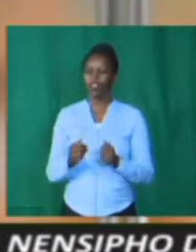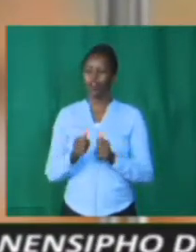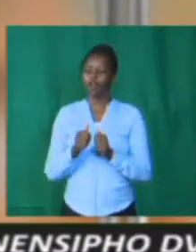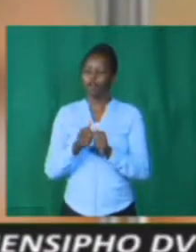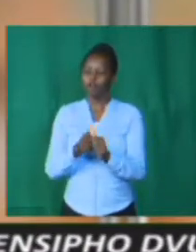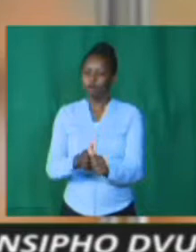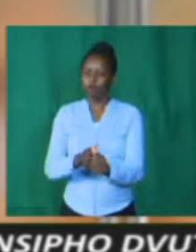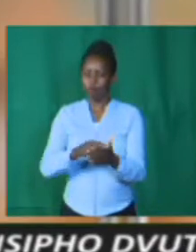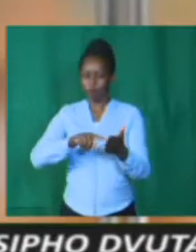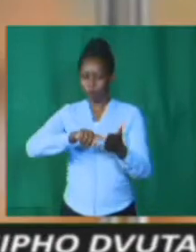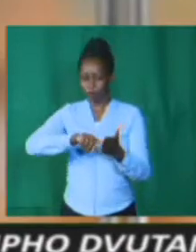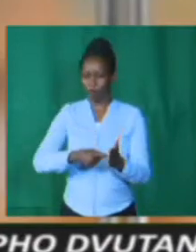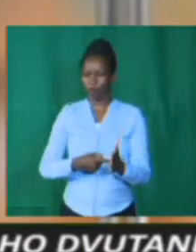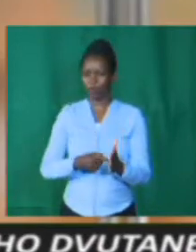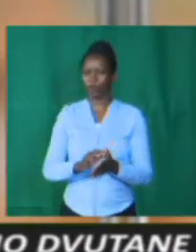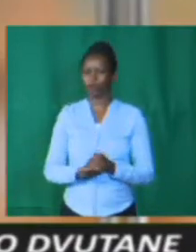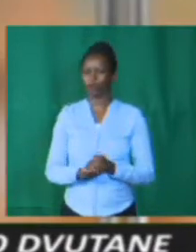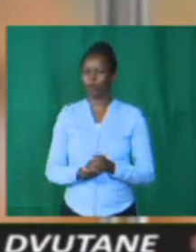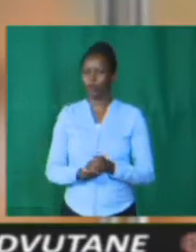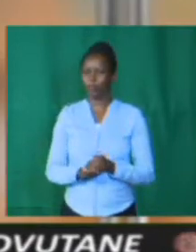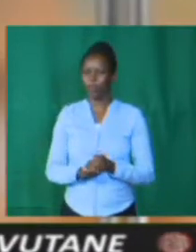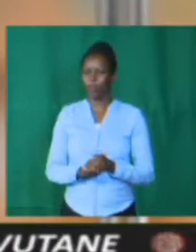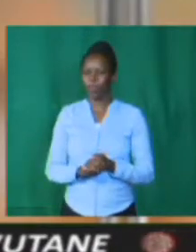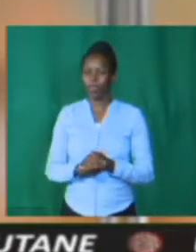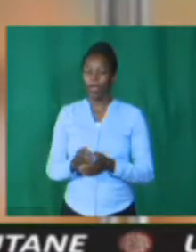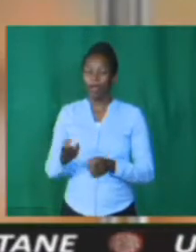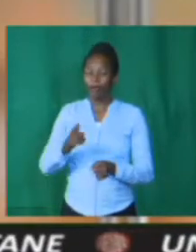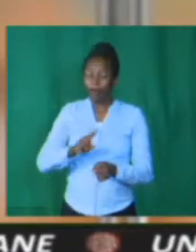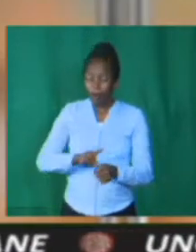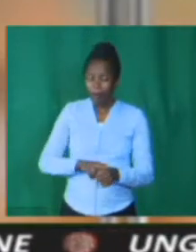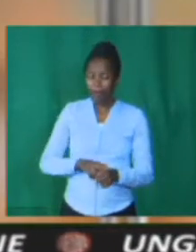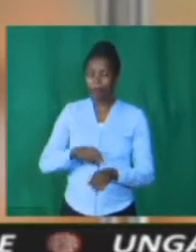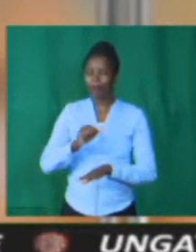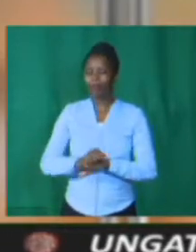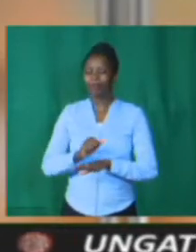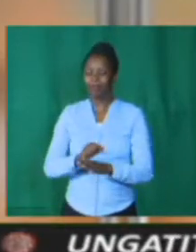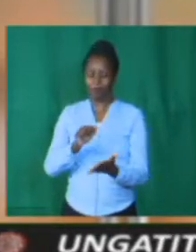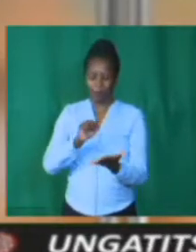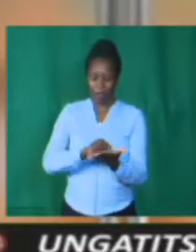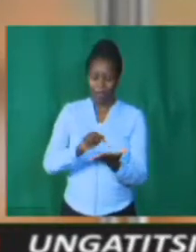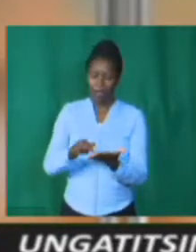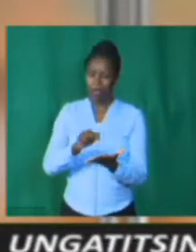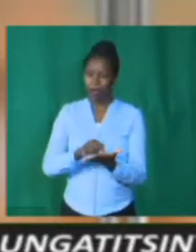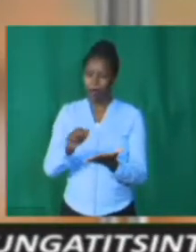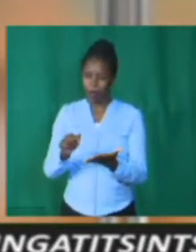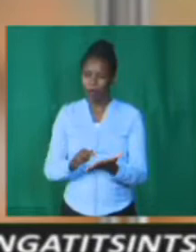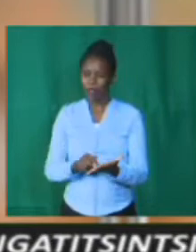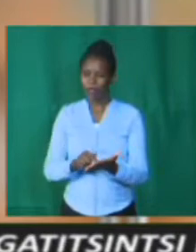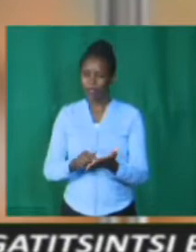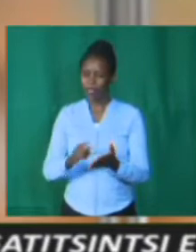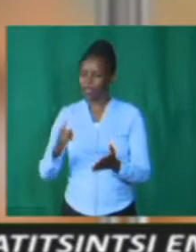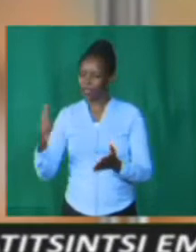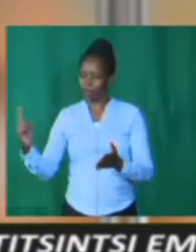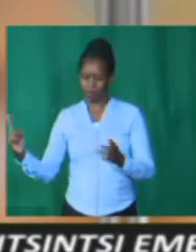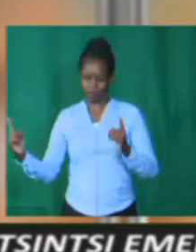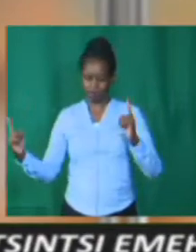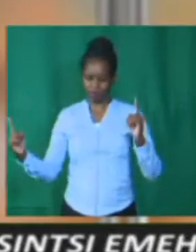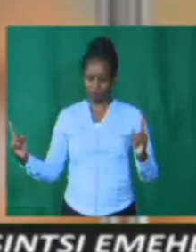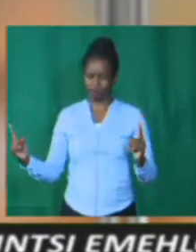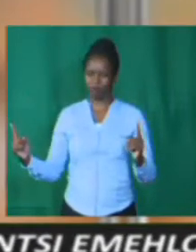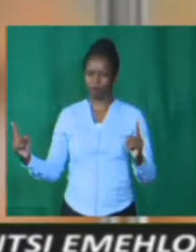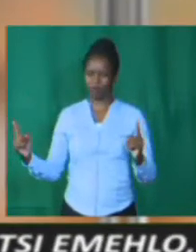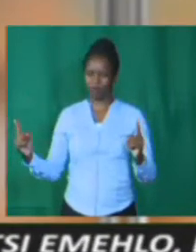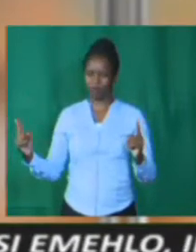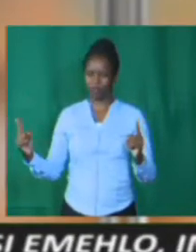coordinates. Then two, it will be able to calculate the distance between Nespreet and where